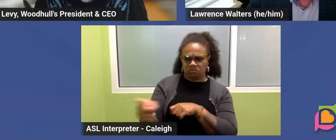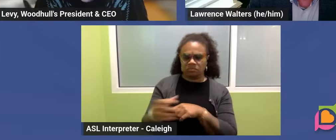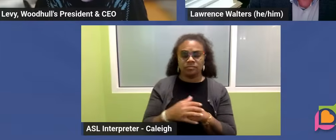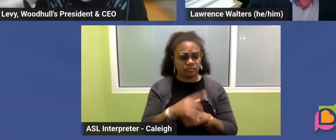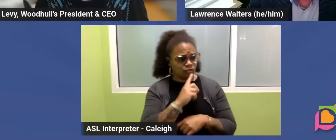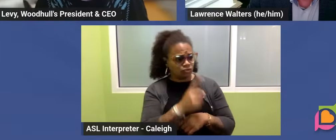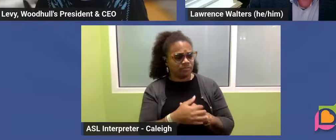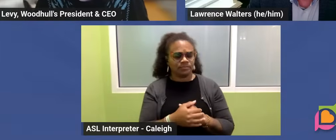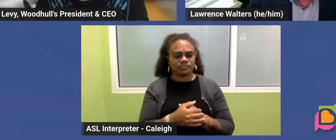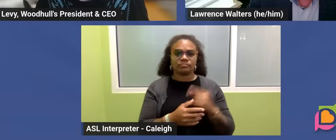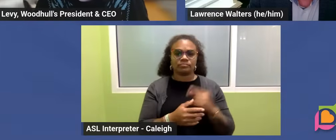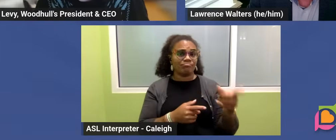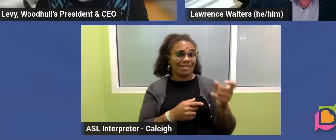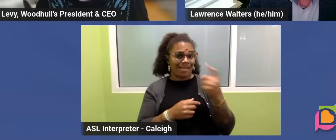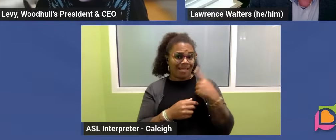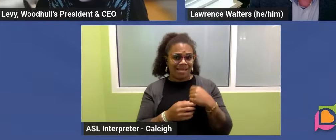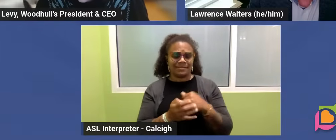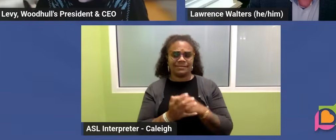is whether